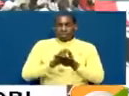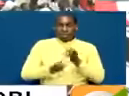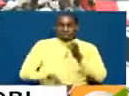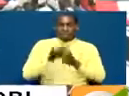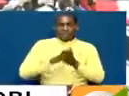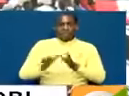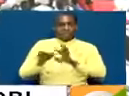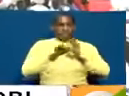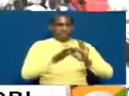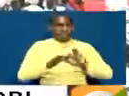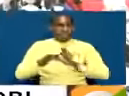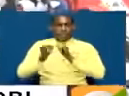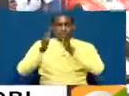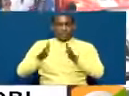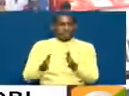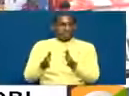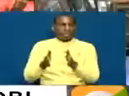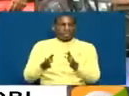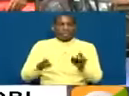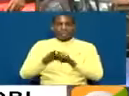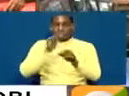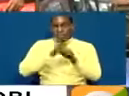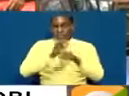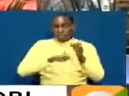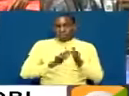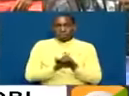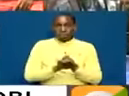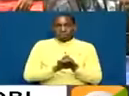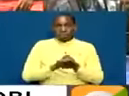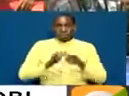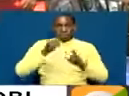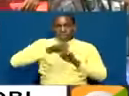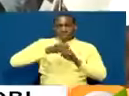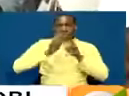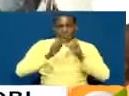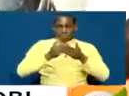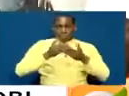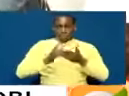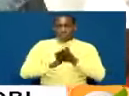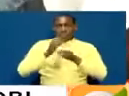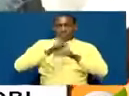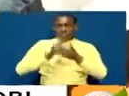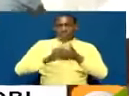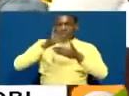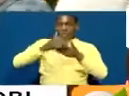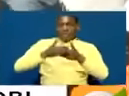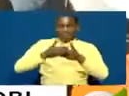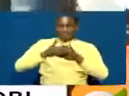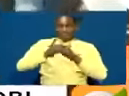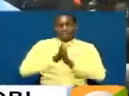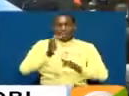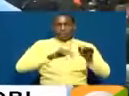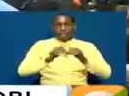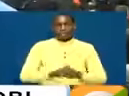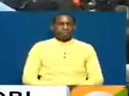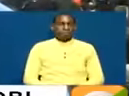The Azimio la Umoja One Kenya leaders also pledged to uphold peace before, during and after the general